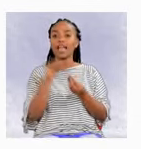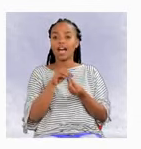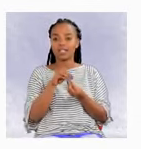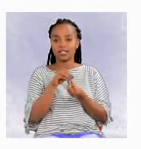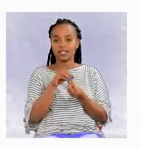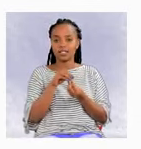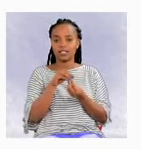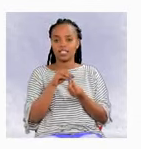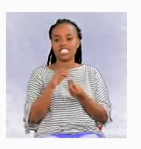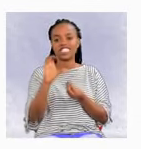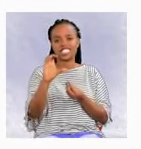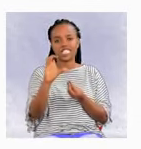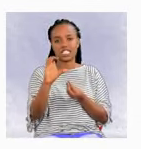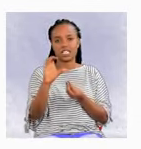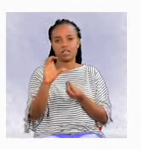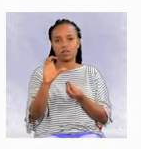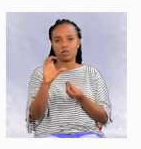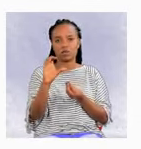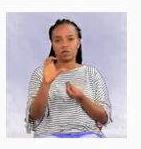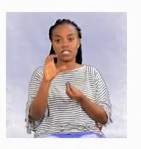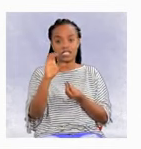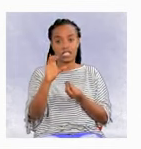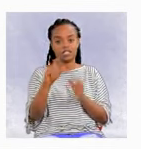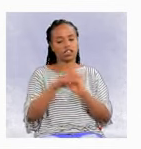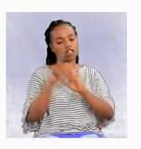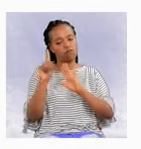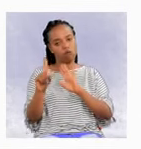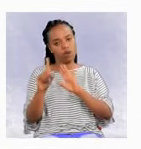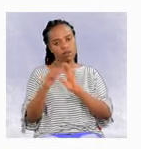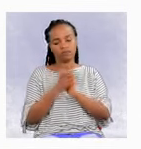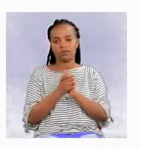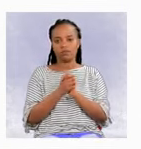plus c is negative 1,